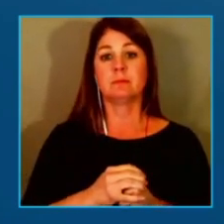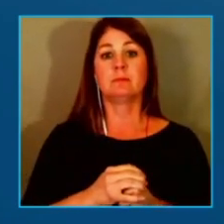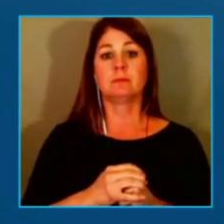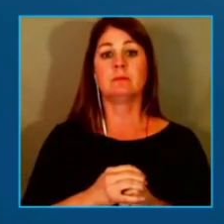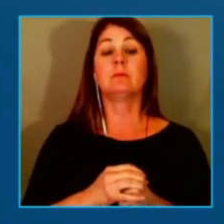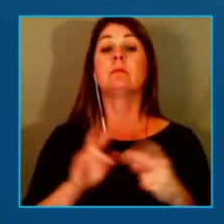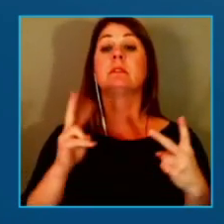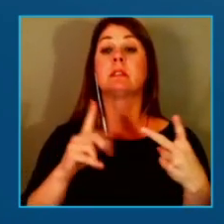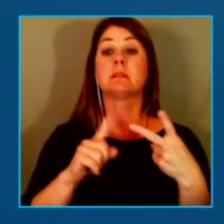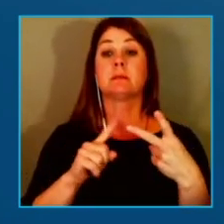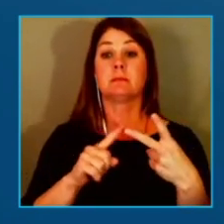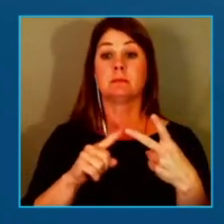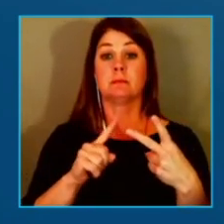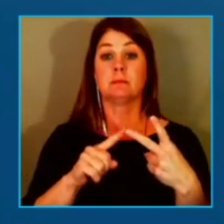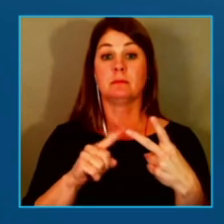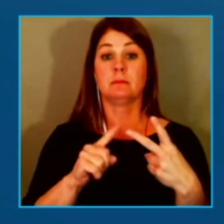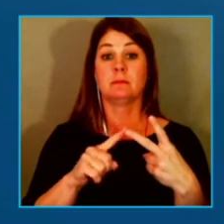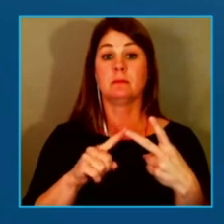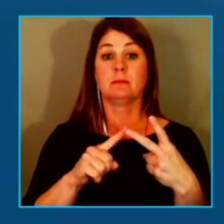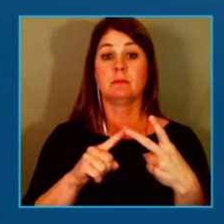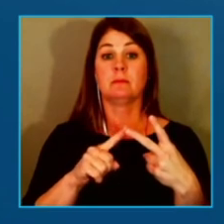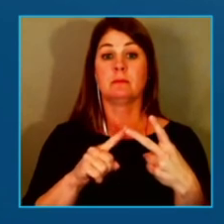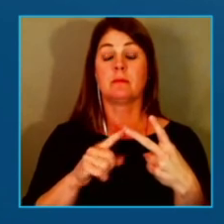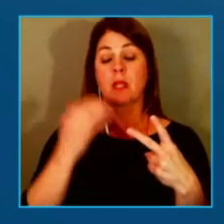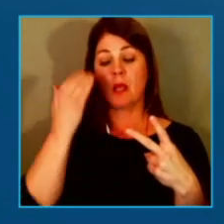Secondly, I know that this RBC